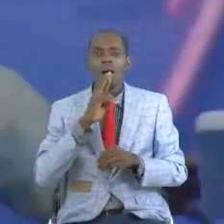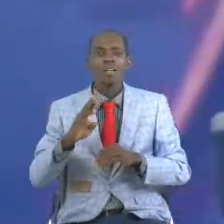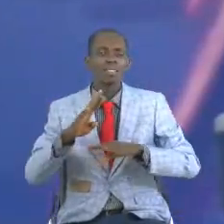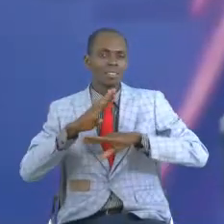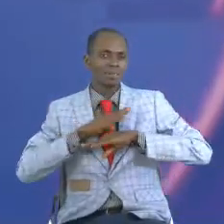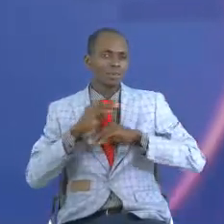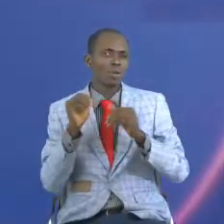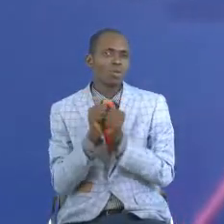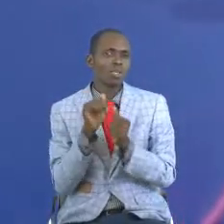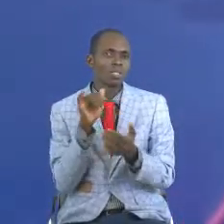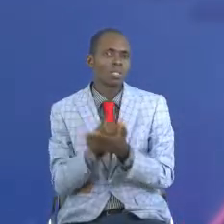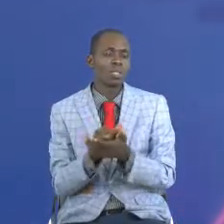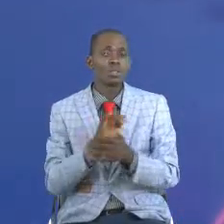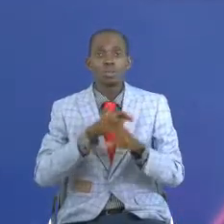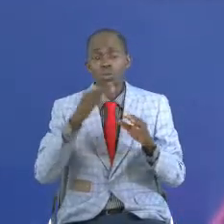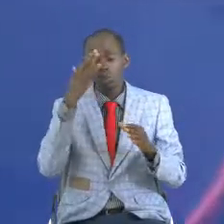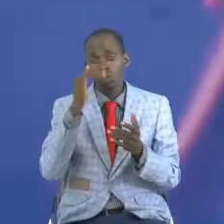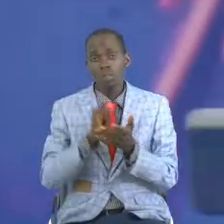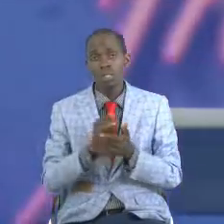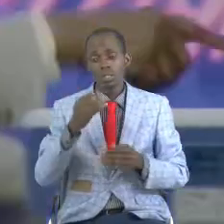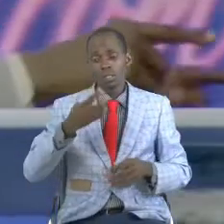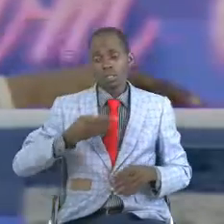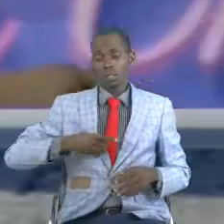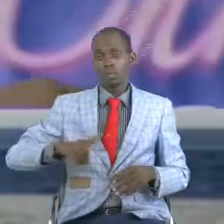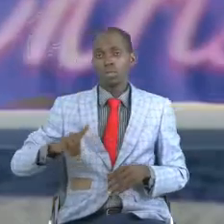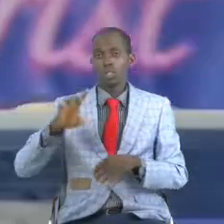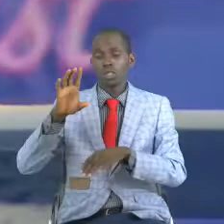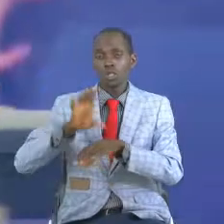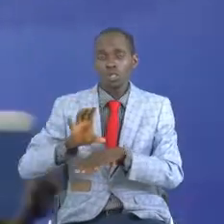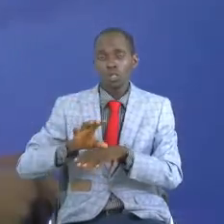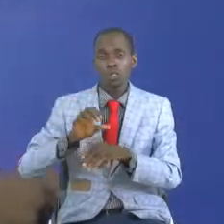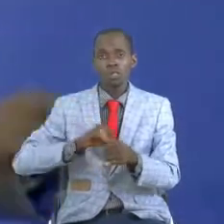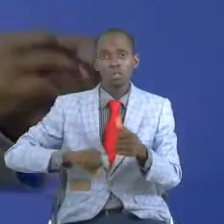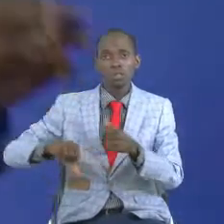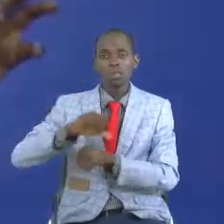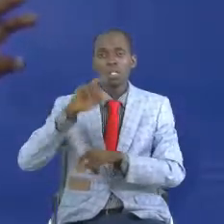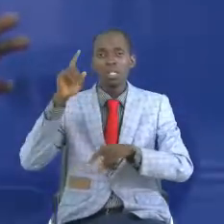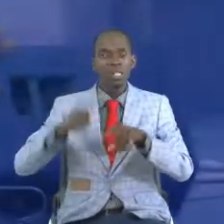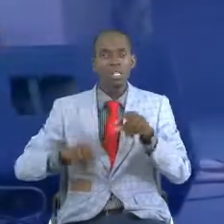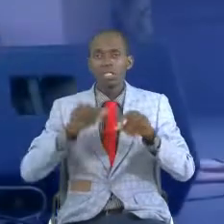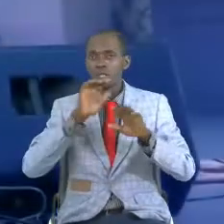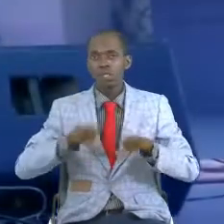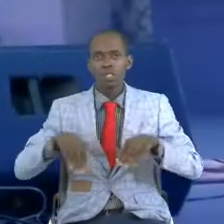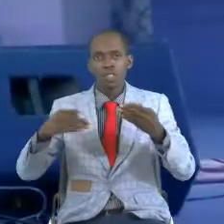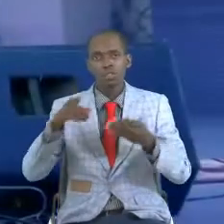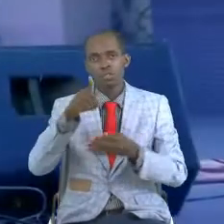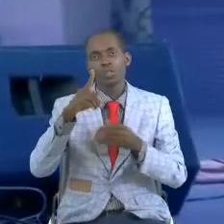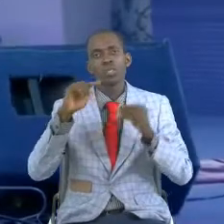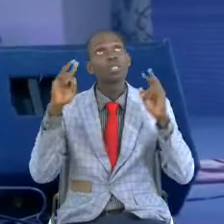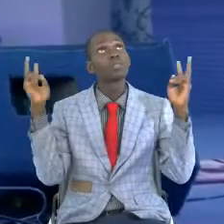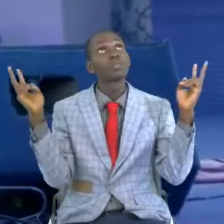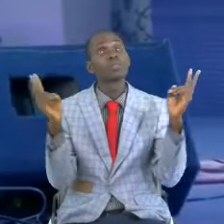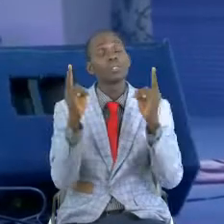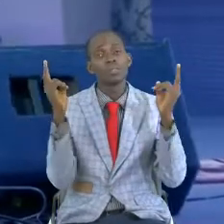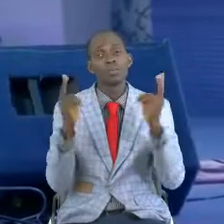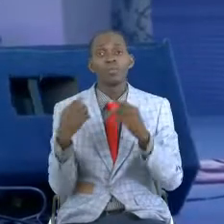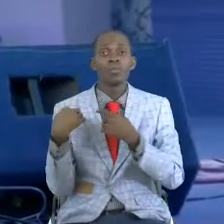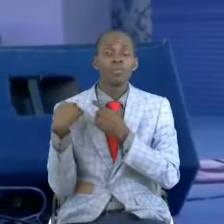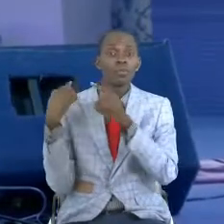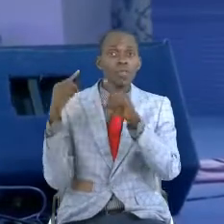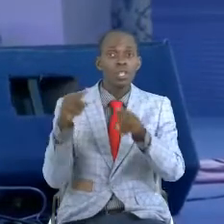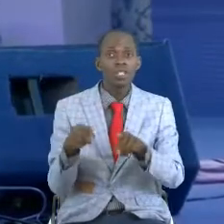the denomination, the church, the fellowship cannot give you the victory. Sin still dwells